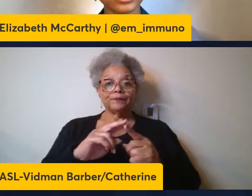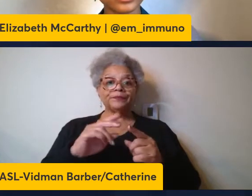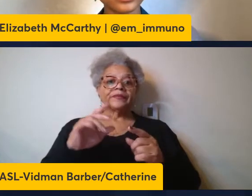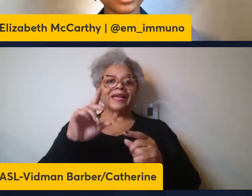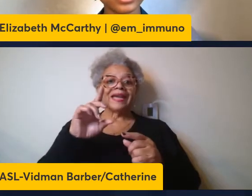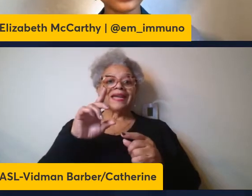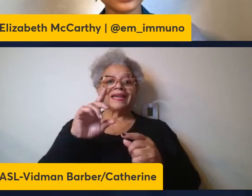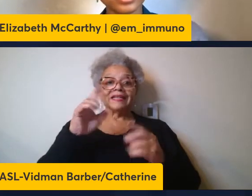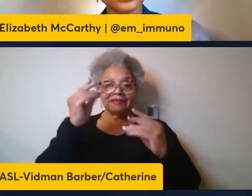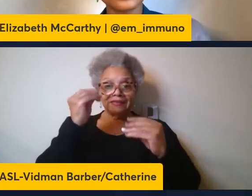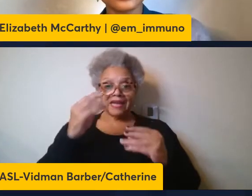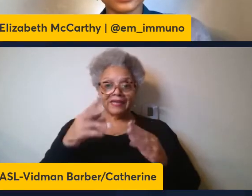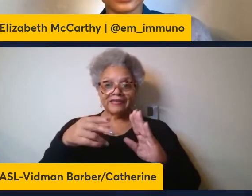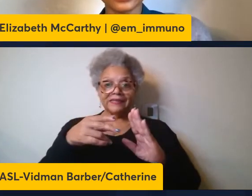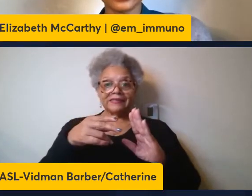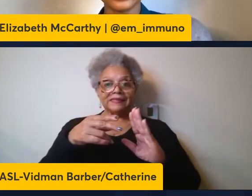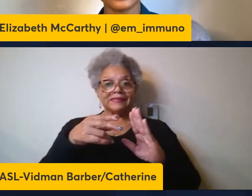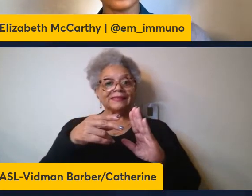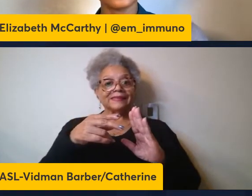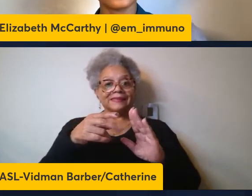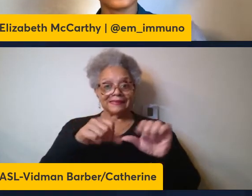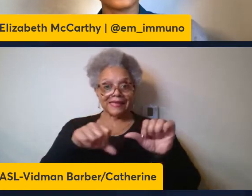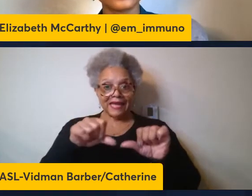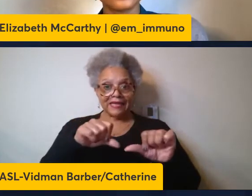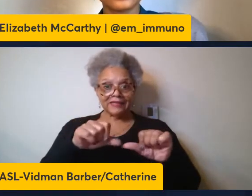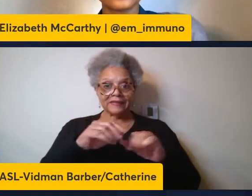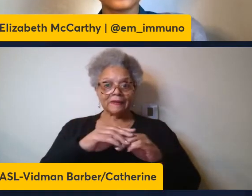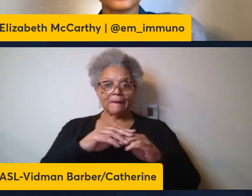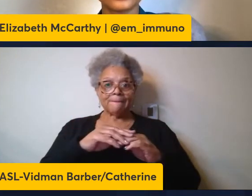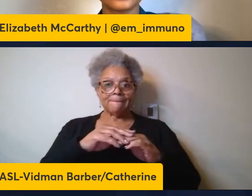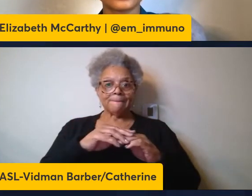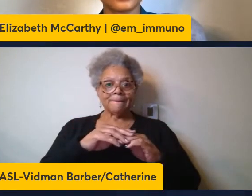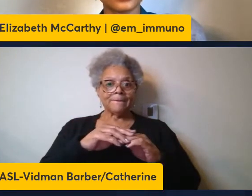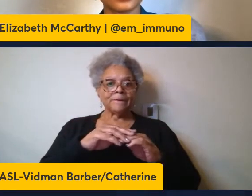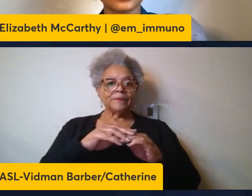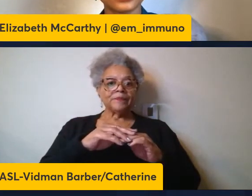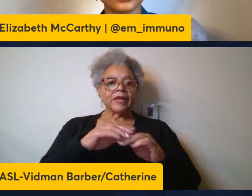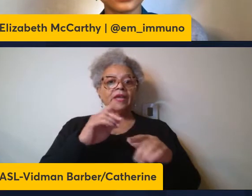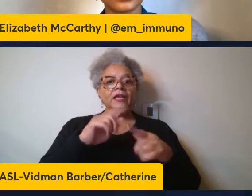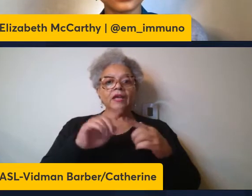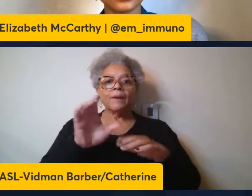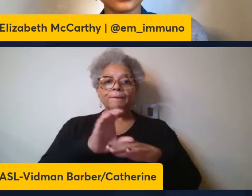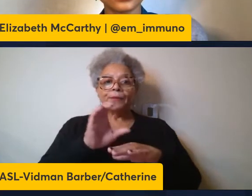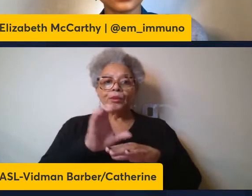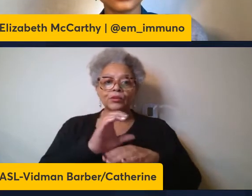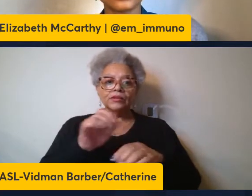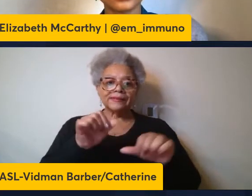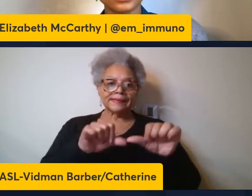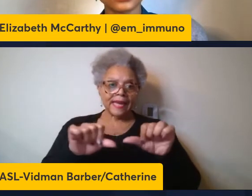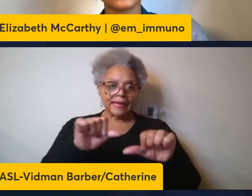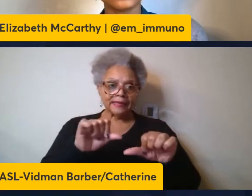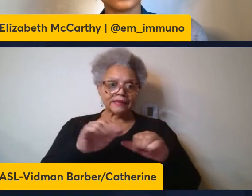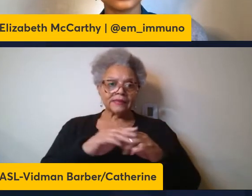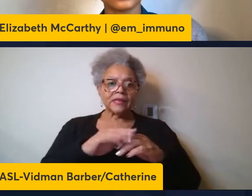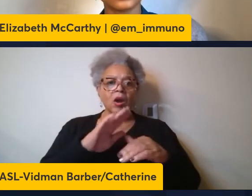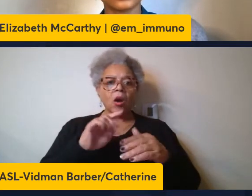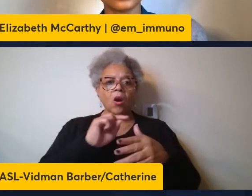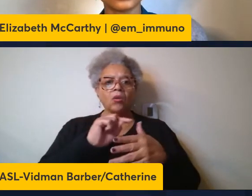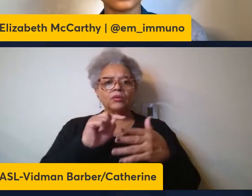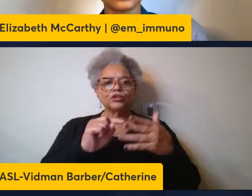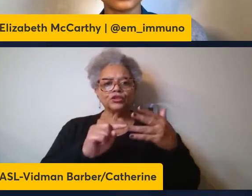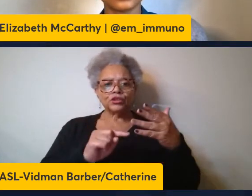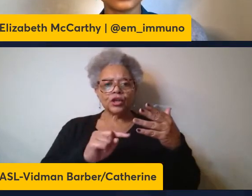bioinformatics or computational biology or quantitative biology, computer science. All these terms